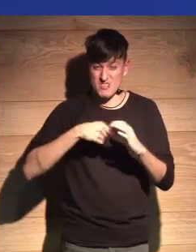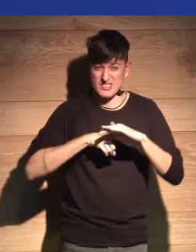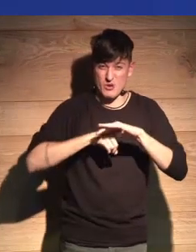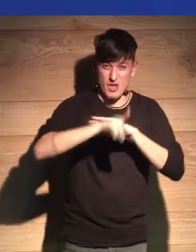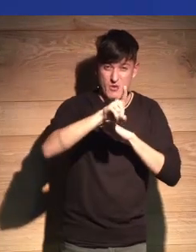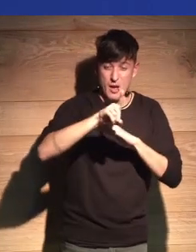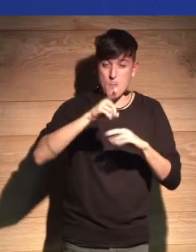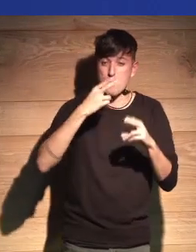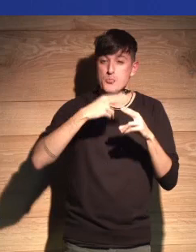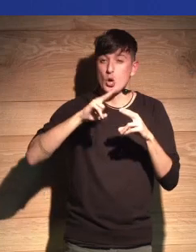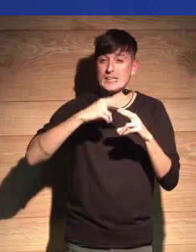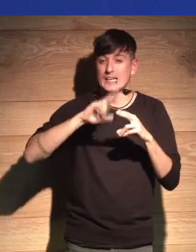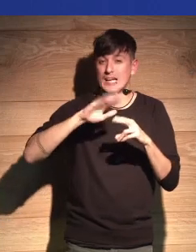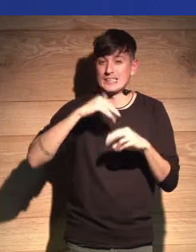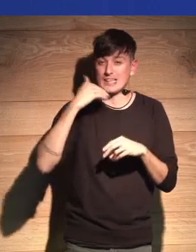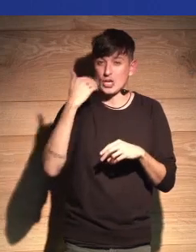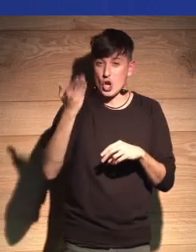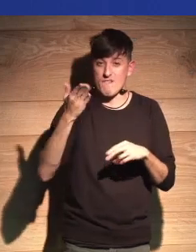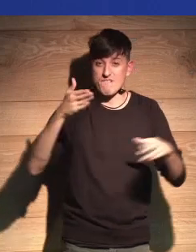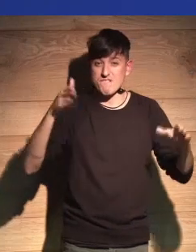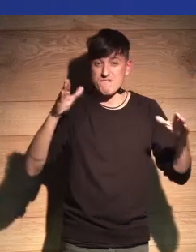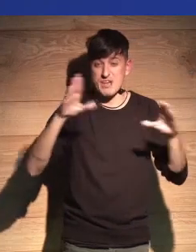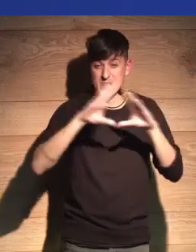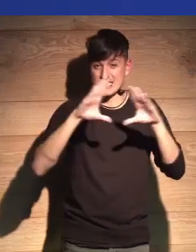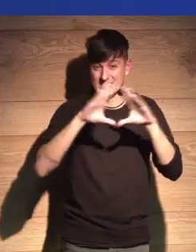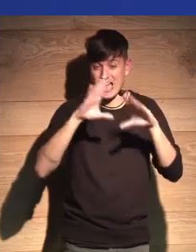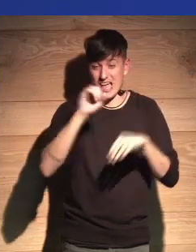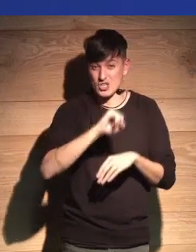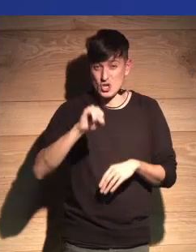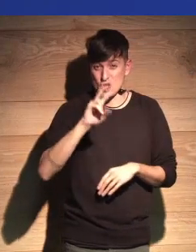to develop a feminist